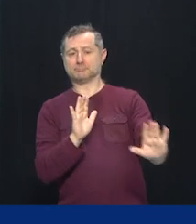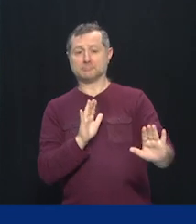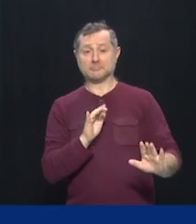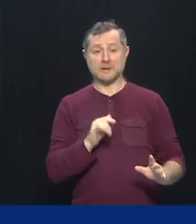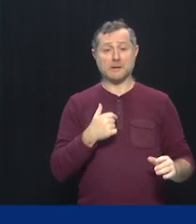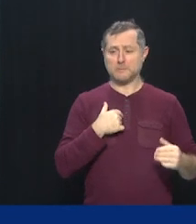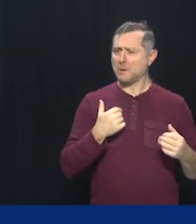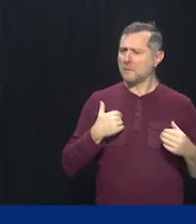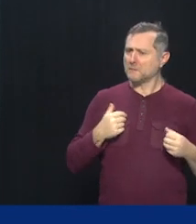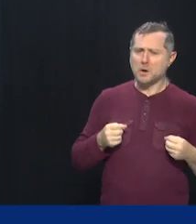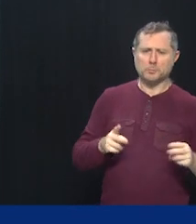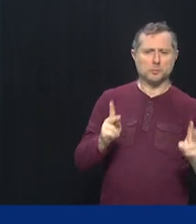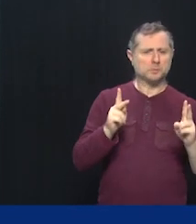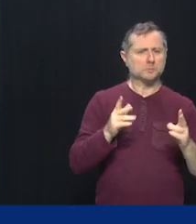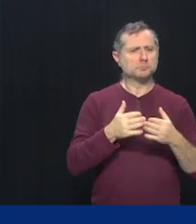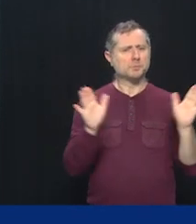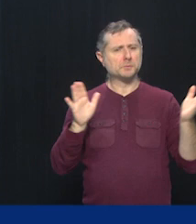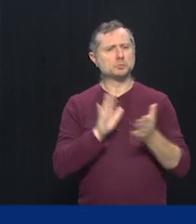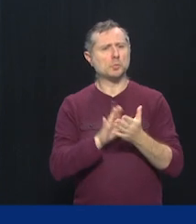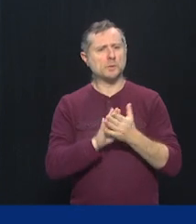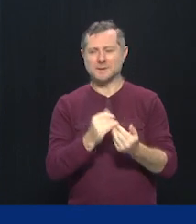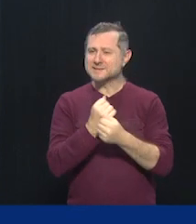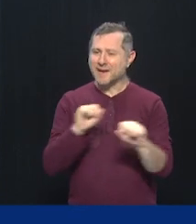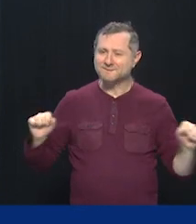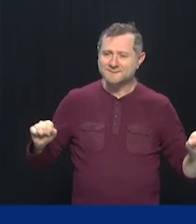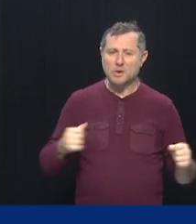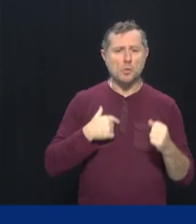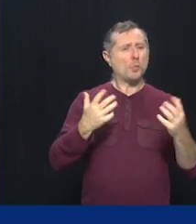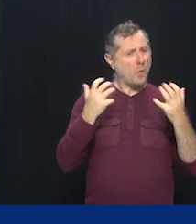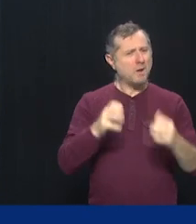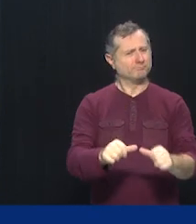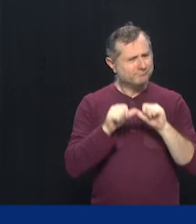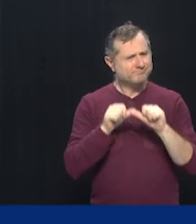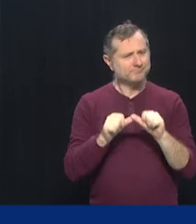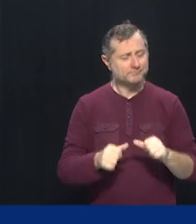schools in a safe way, and I don't want that to be the case. They'll be having to be